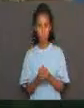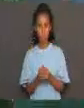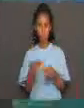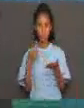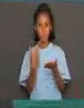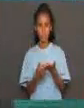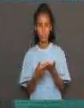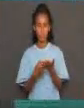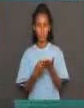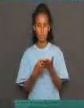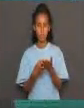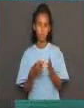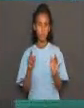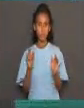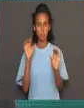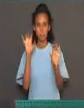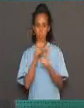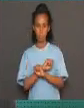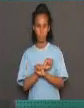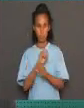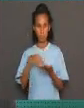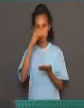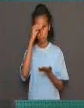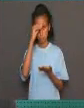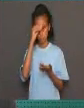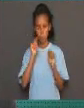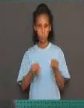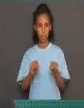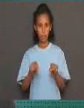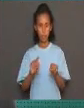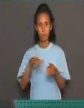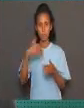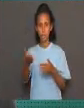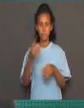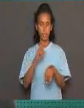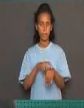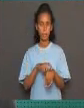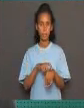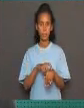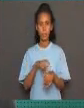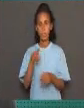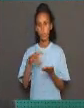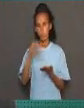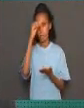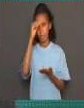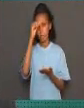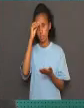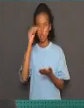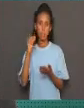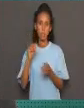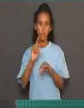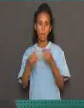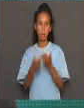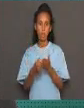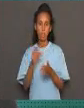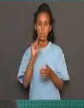teacher. This brings us to the end of our lesson today. Next time, you